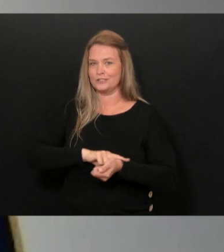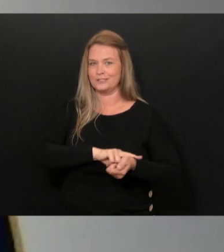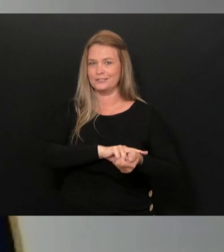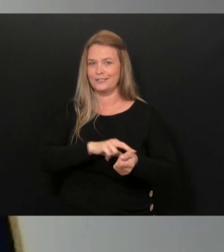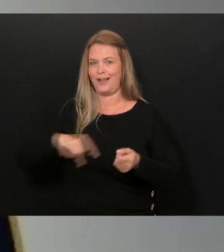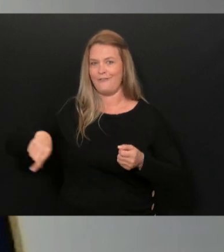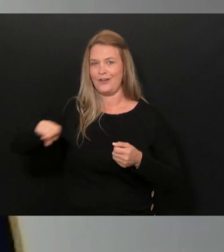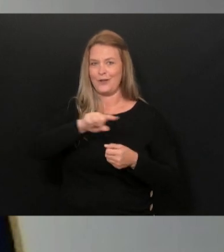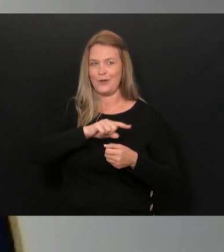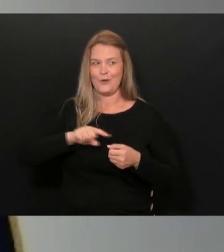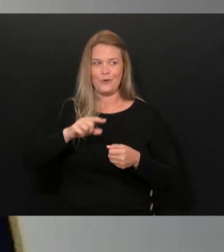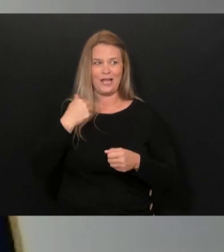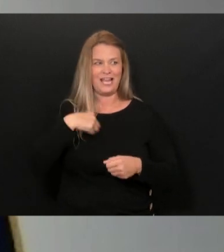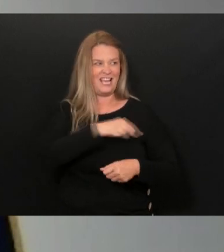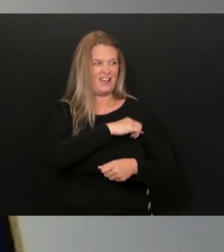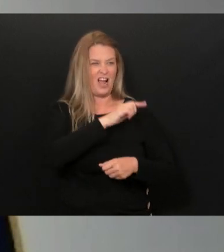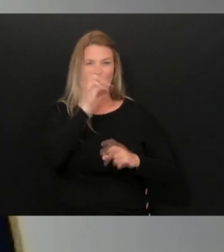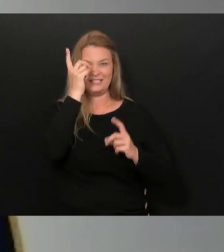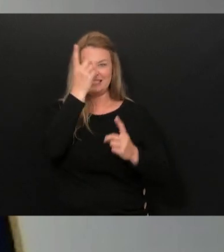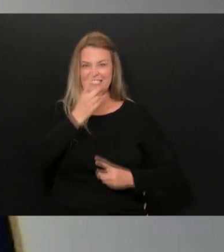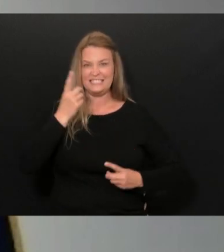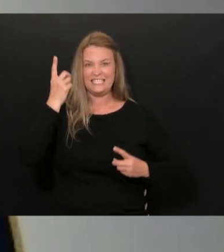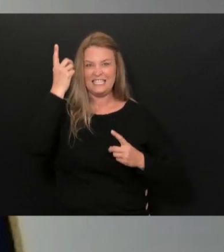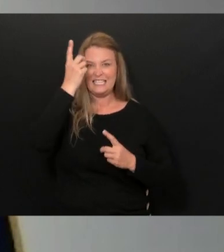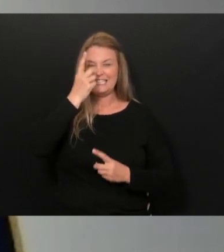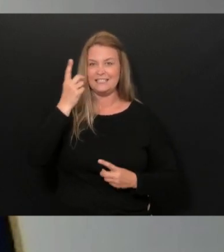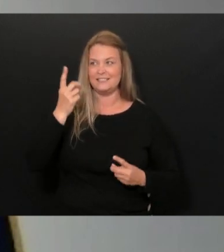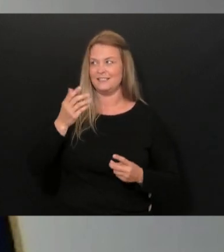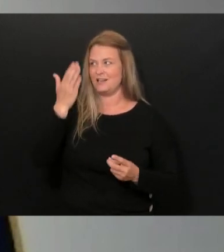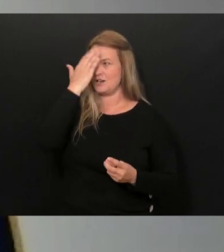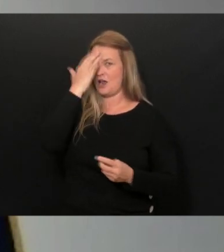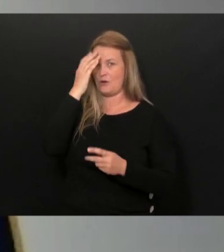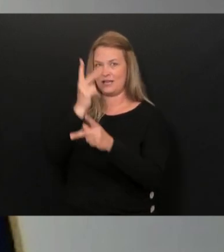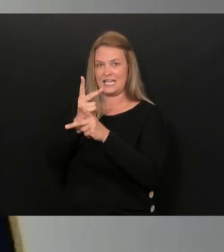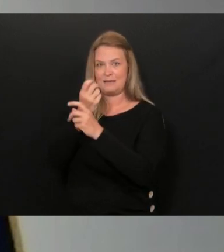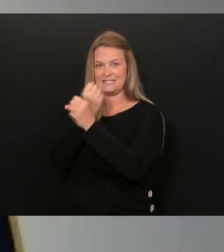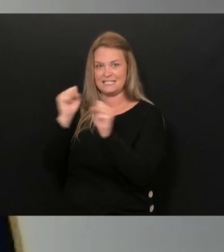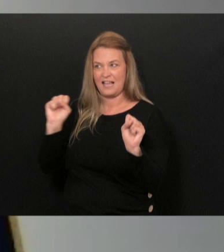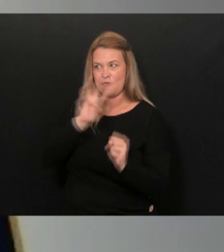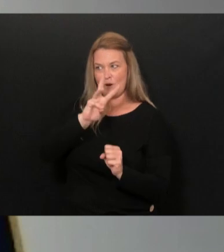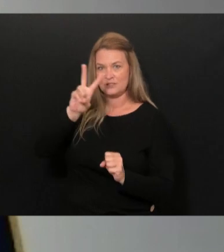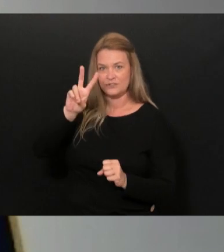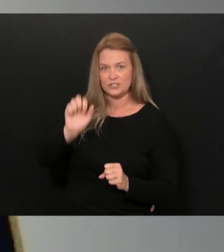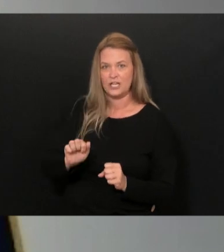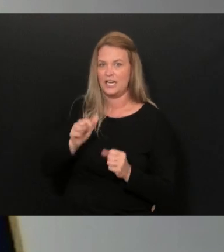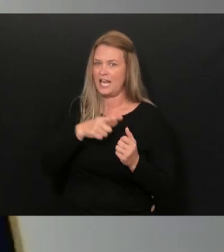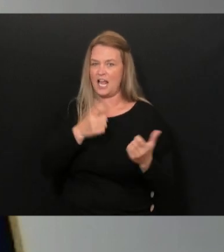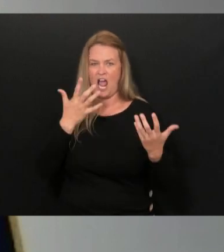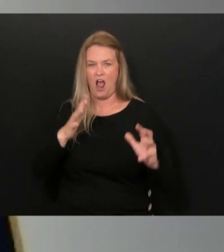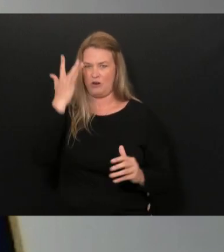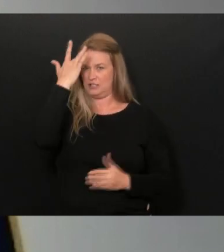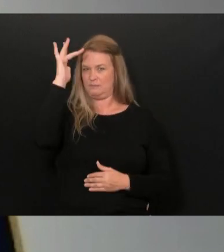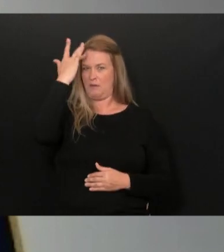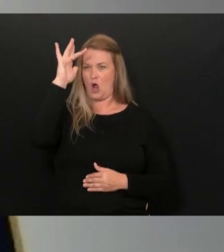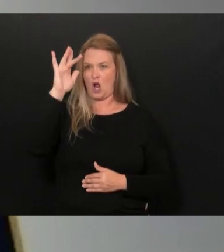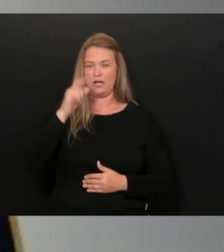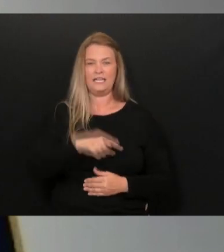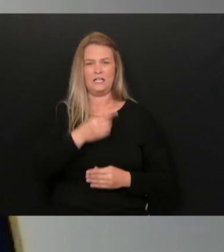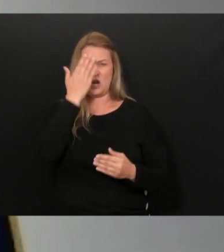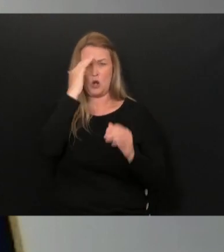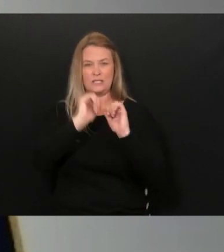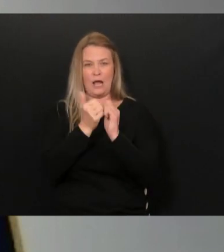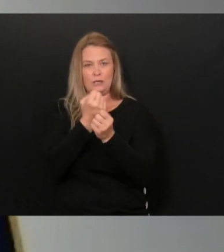made decisions that are proactive, that have kept West Virginians safe and have saved